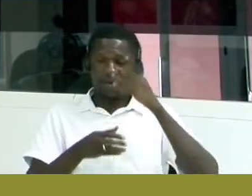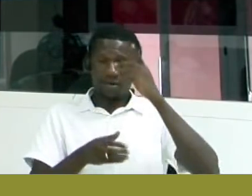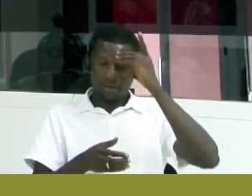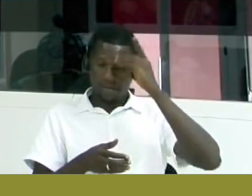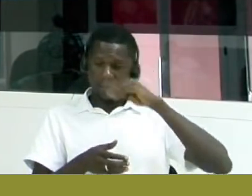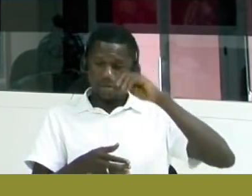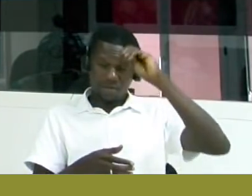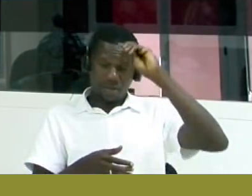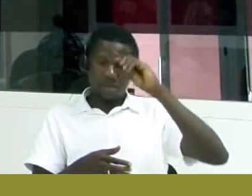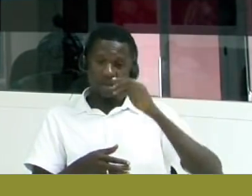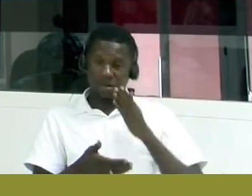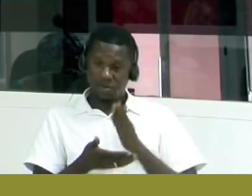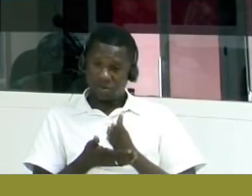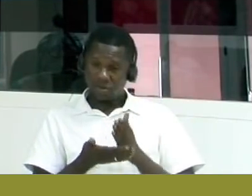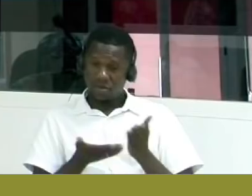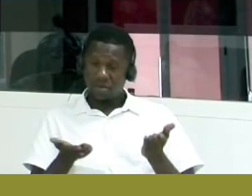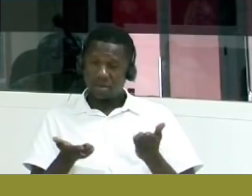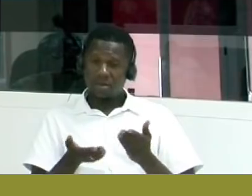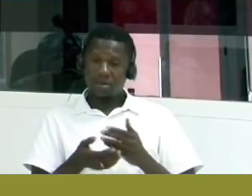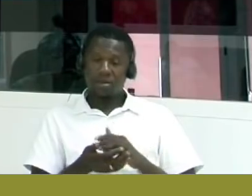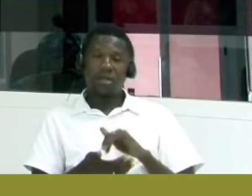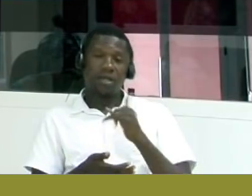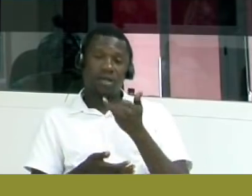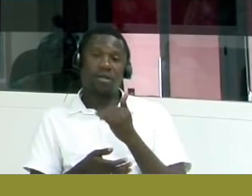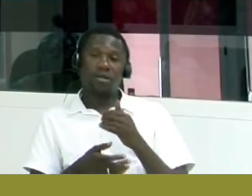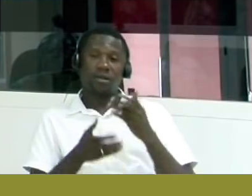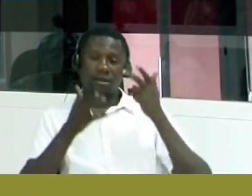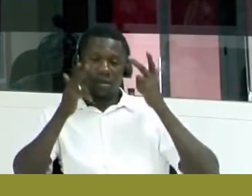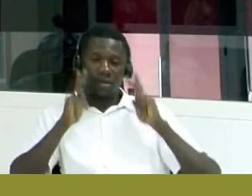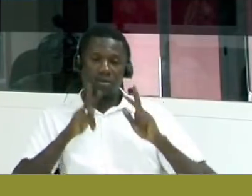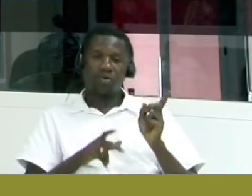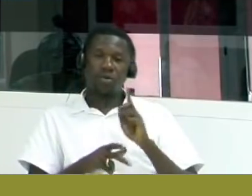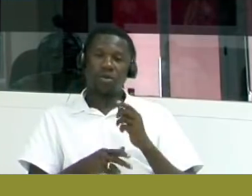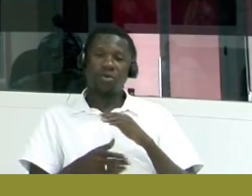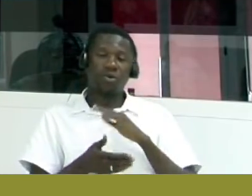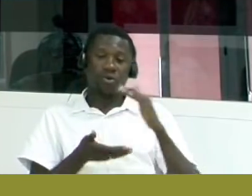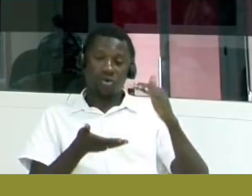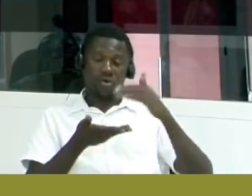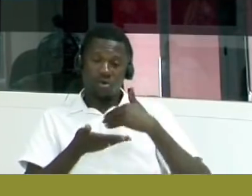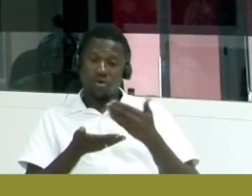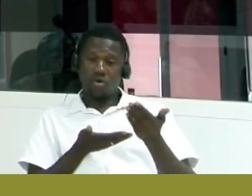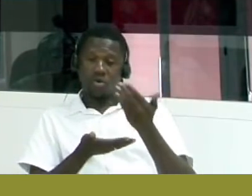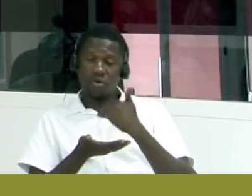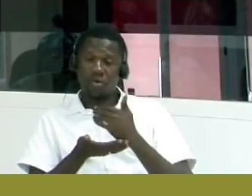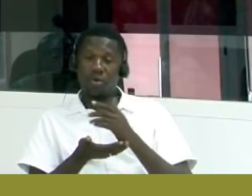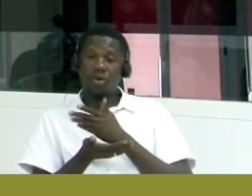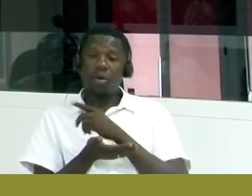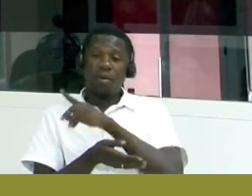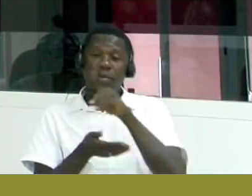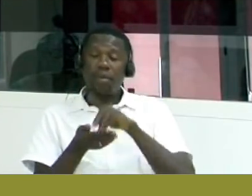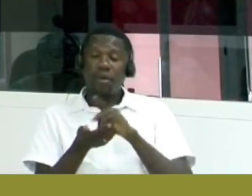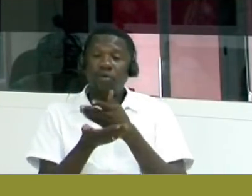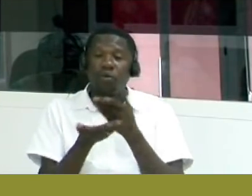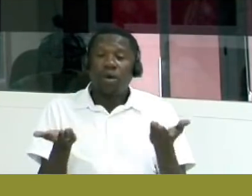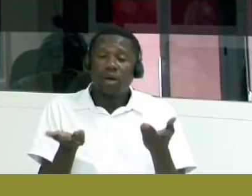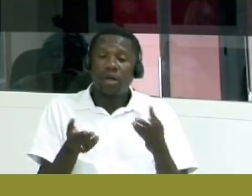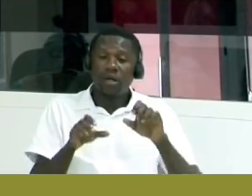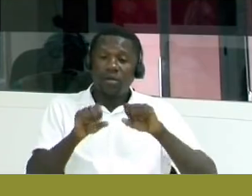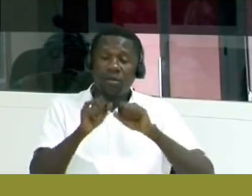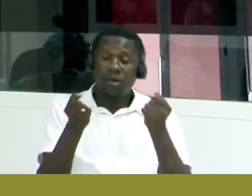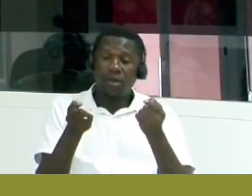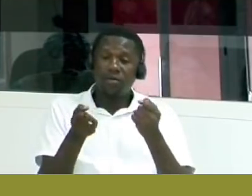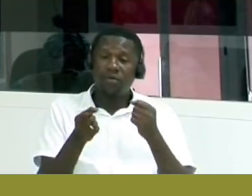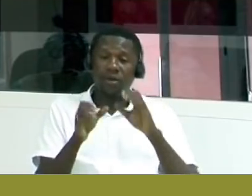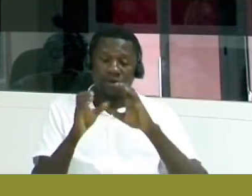counsel, what is not coming out is where the break in communication occurred? Between who